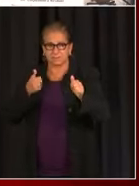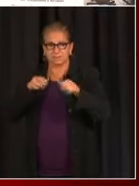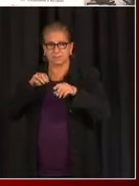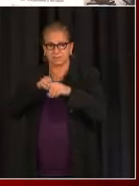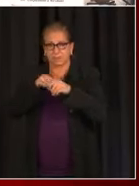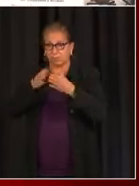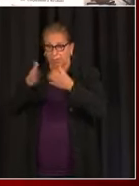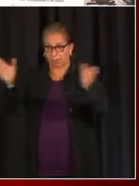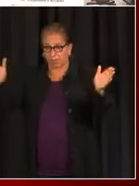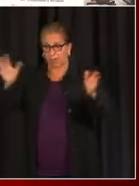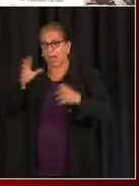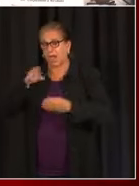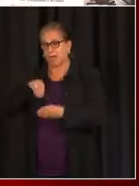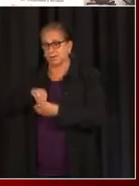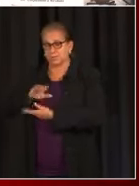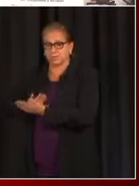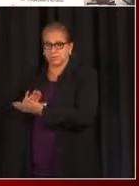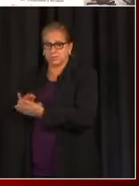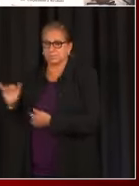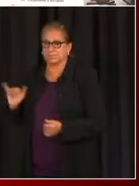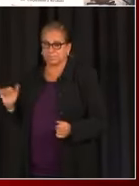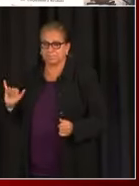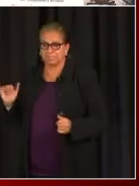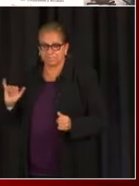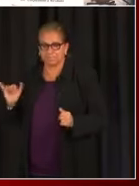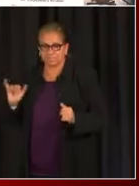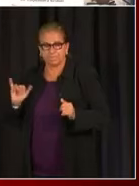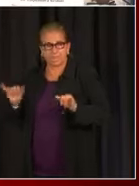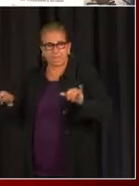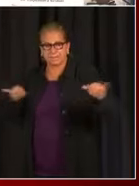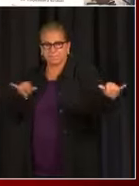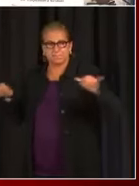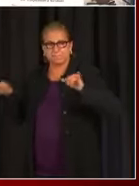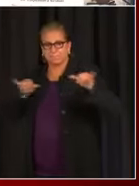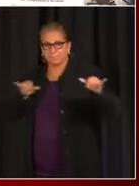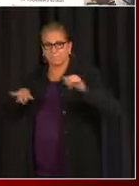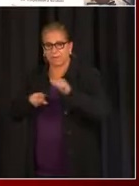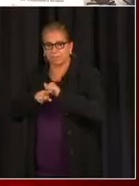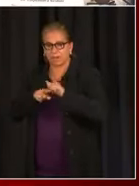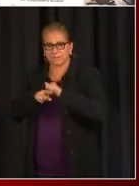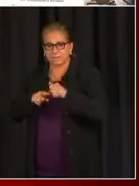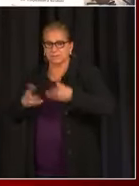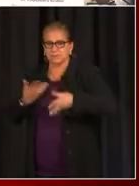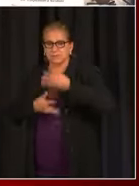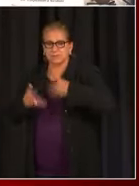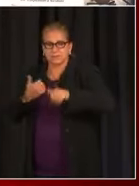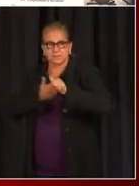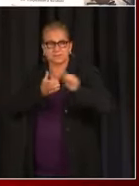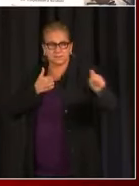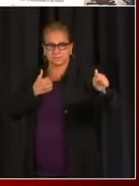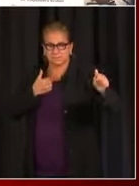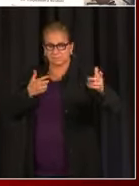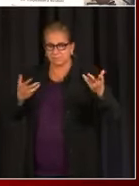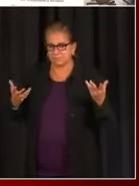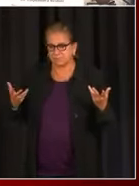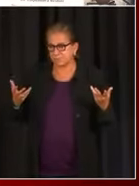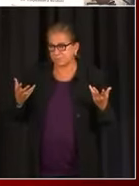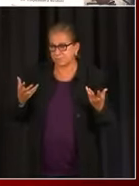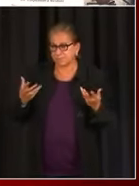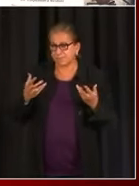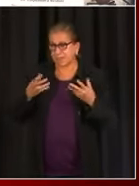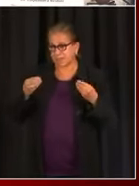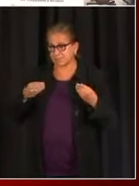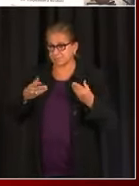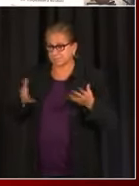However, we recognize that some schools will have a limitation in terms of being able to accommodate all of their learners